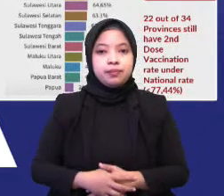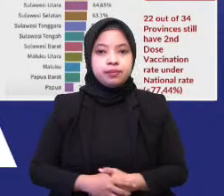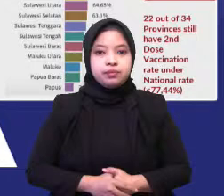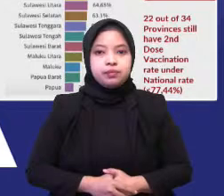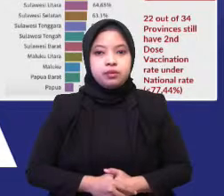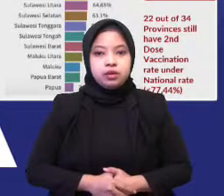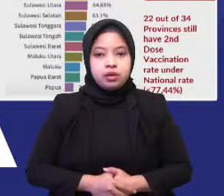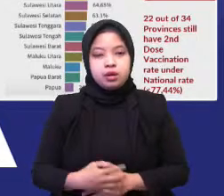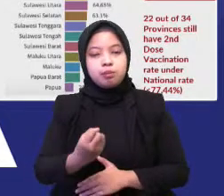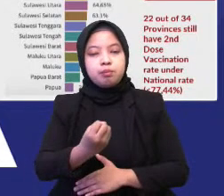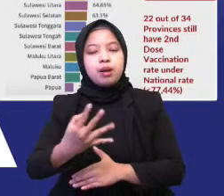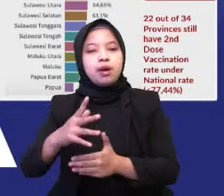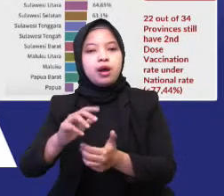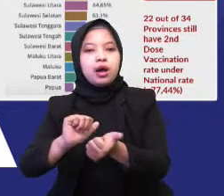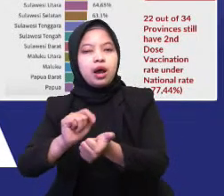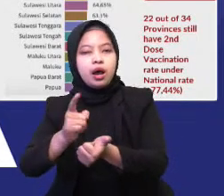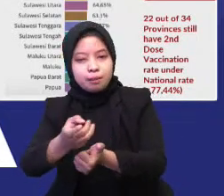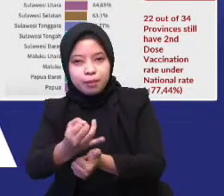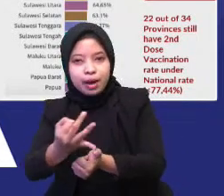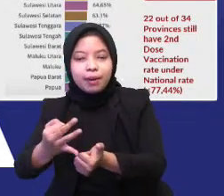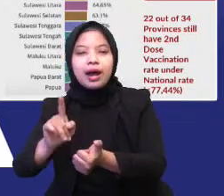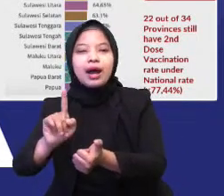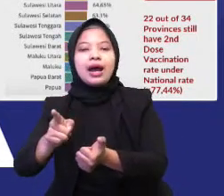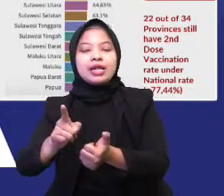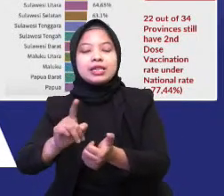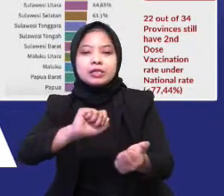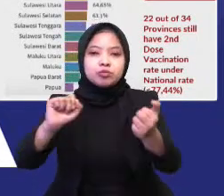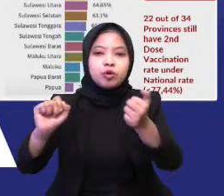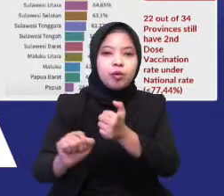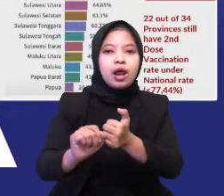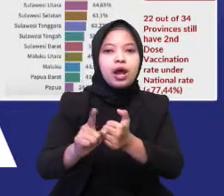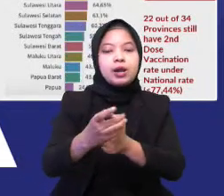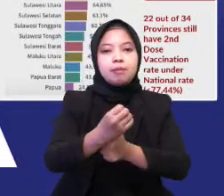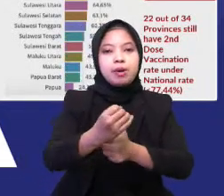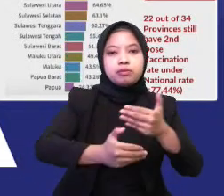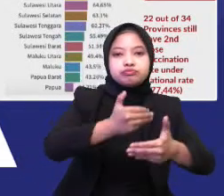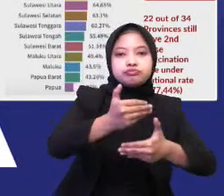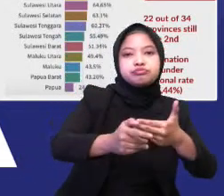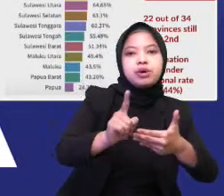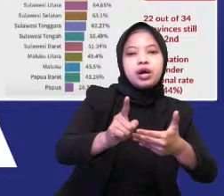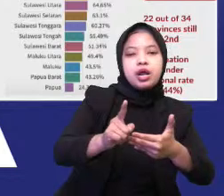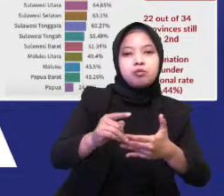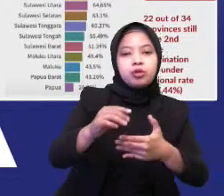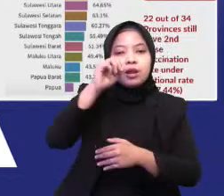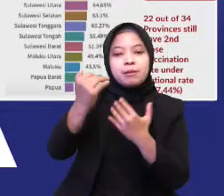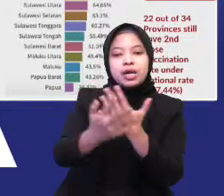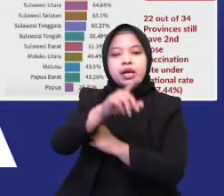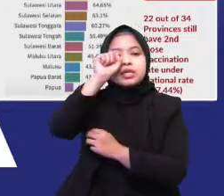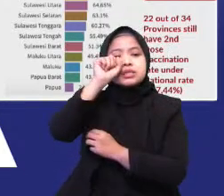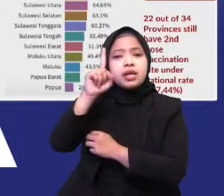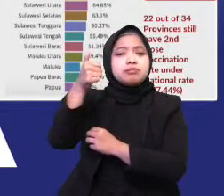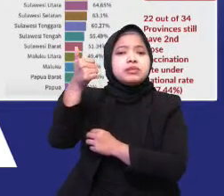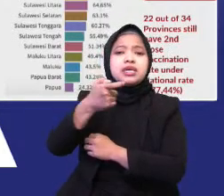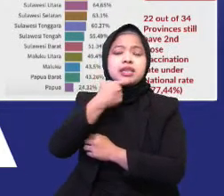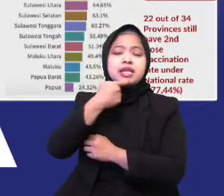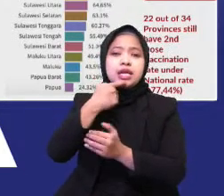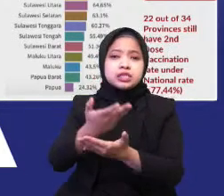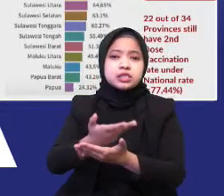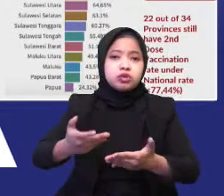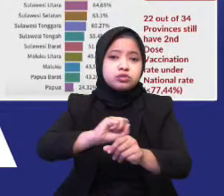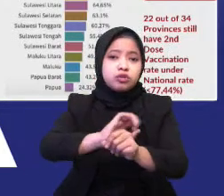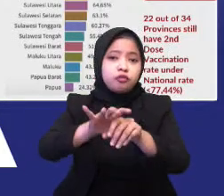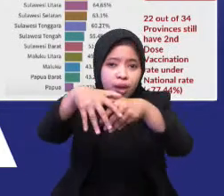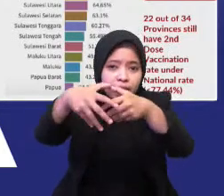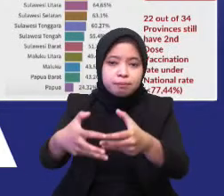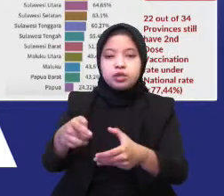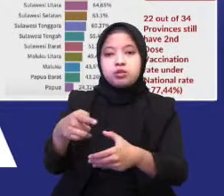the responsibility for preventing transmissions depend on each individual's awareness of the following four